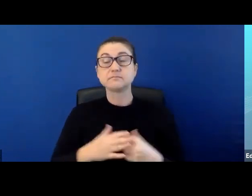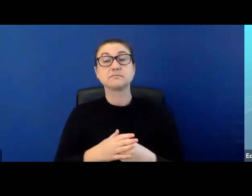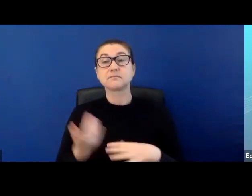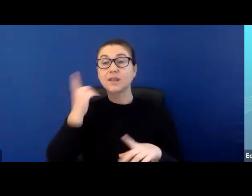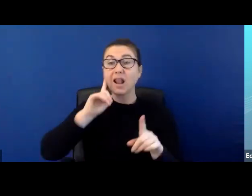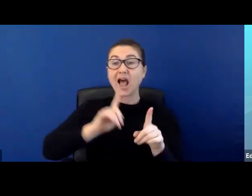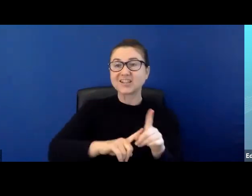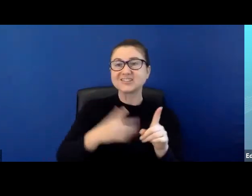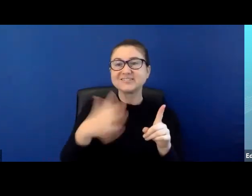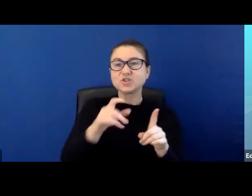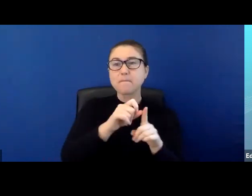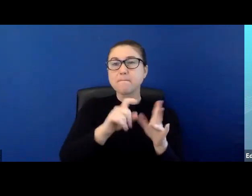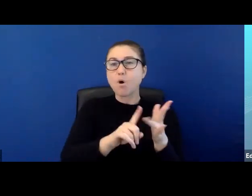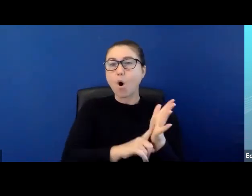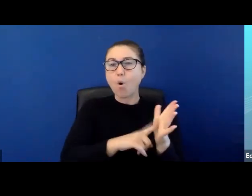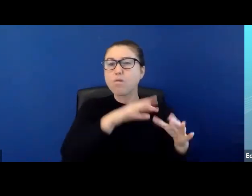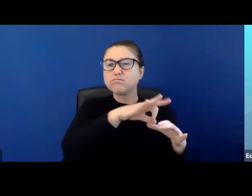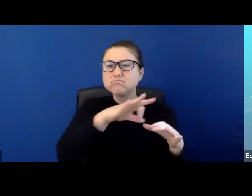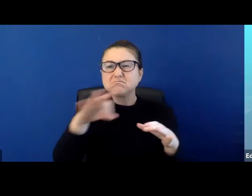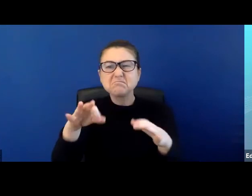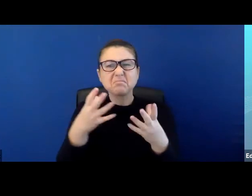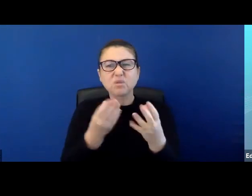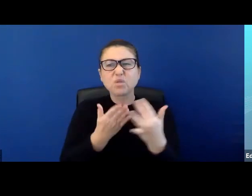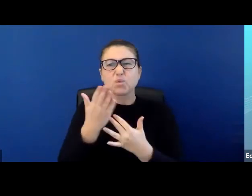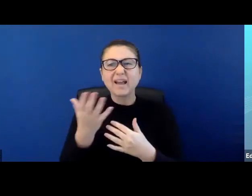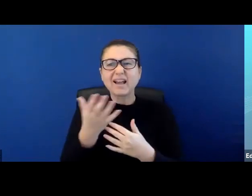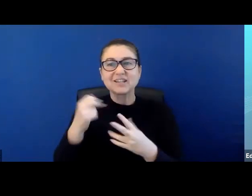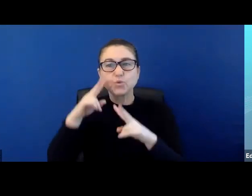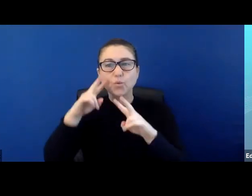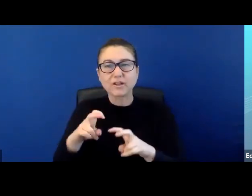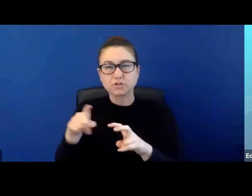year by Essential Research. And